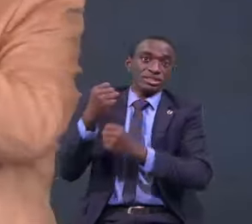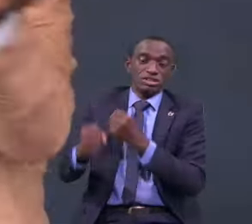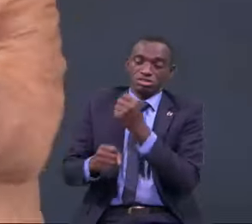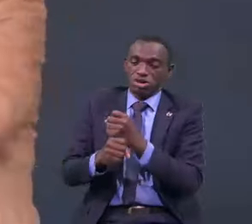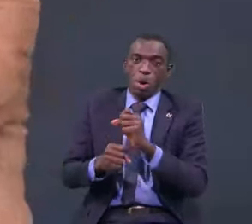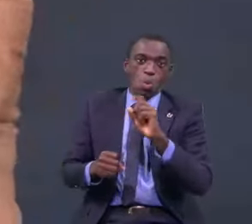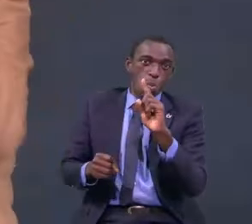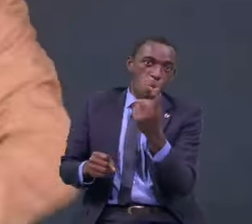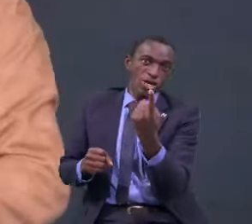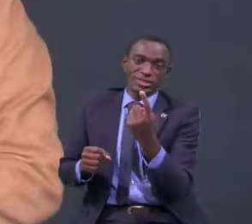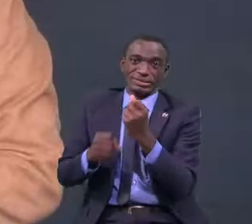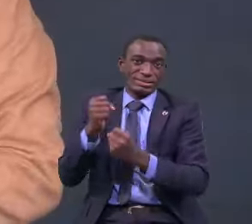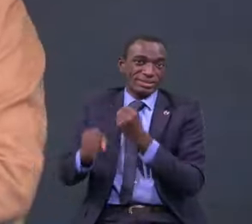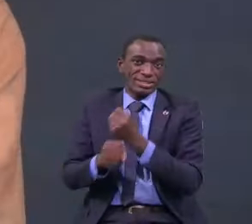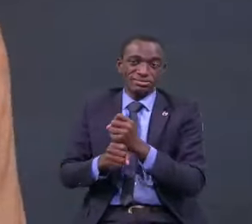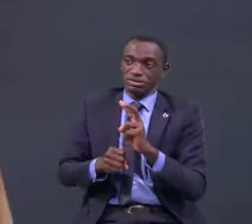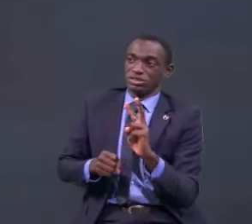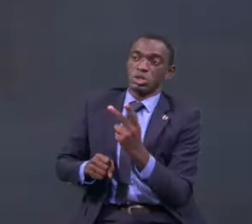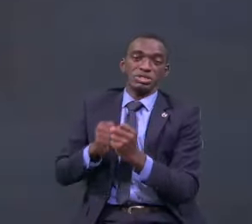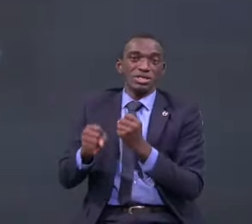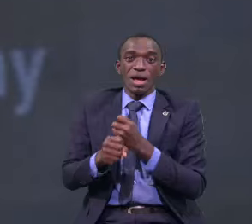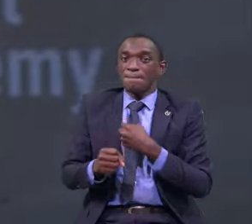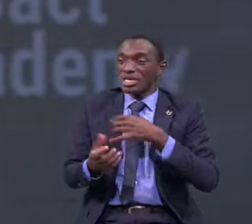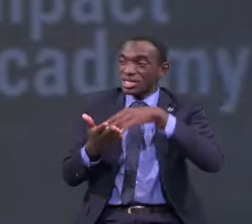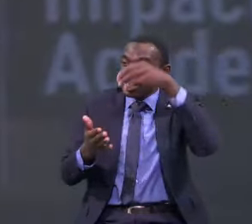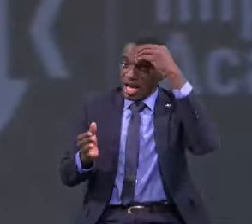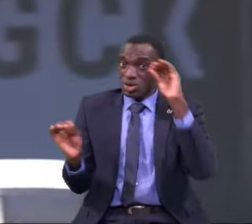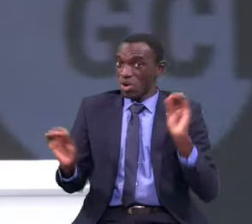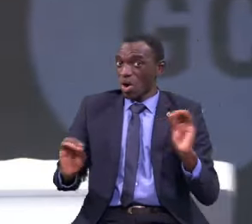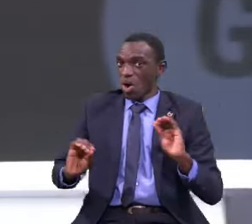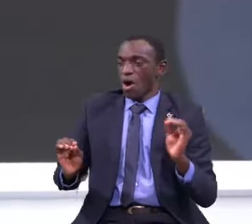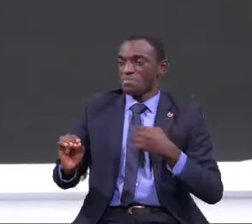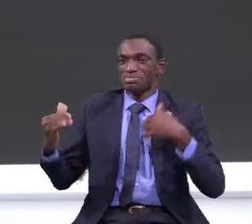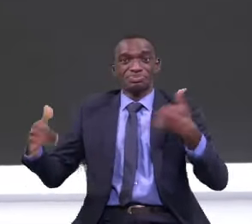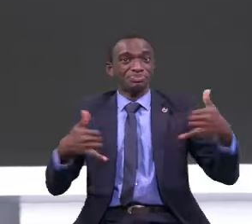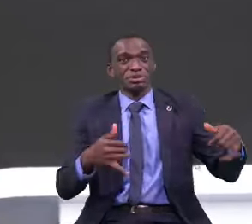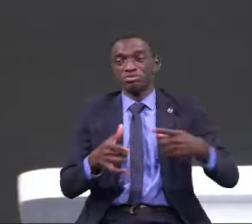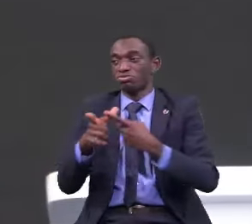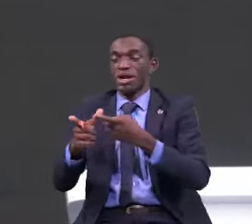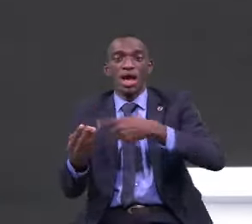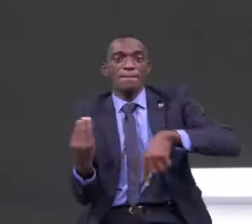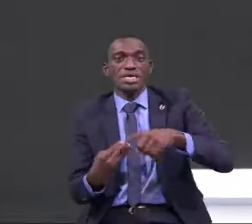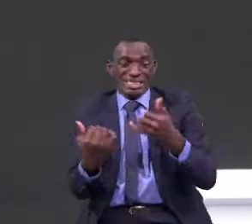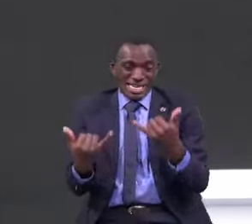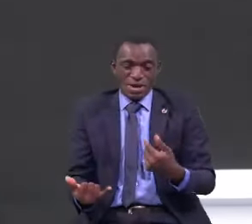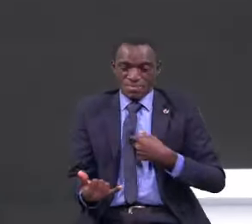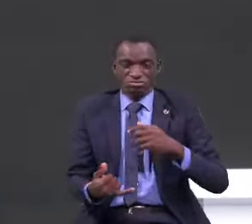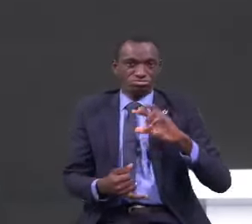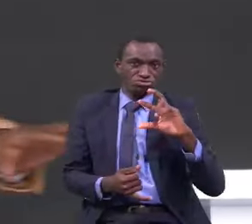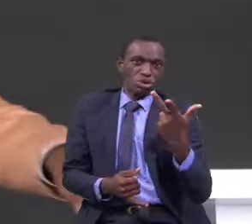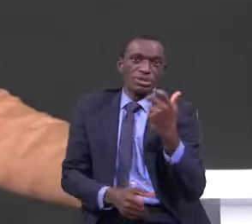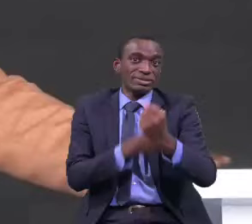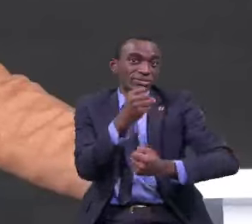one, I was busy roaming about. Now I come to year three, and